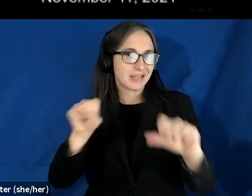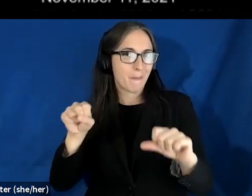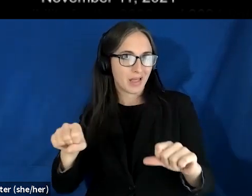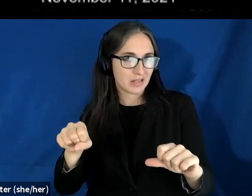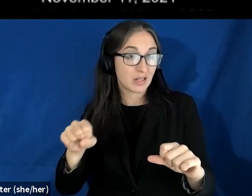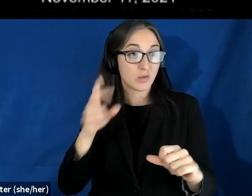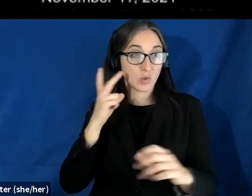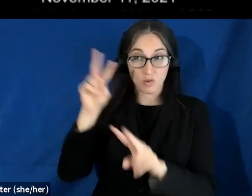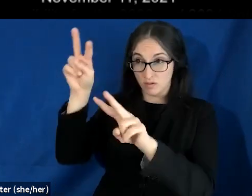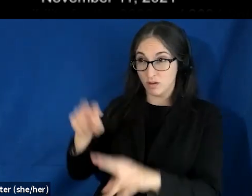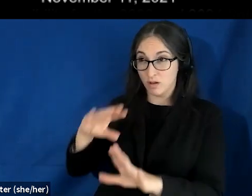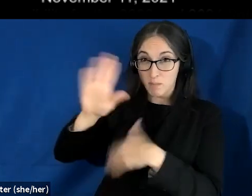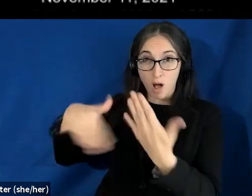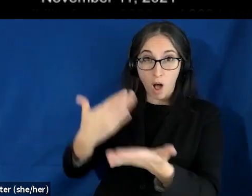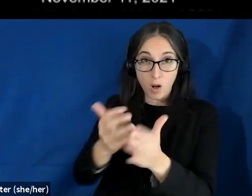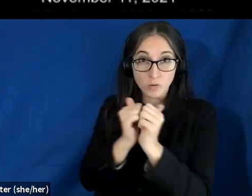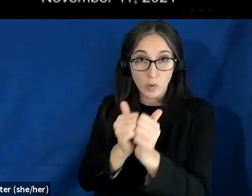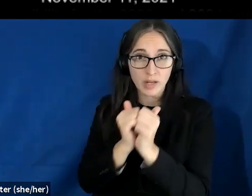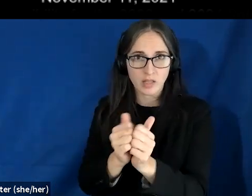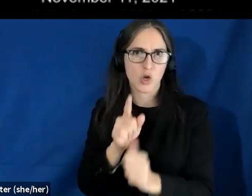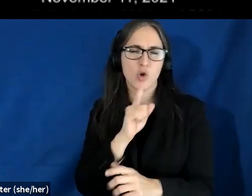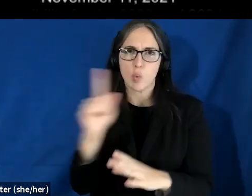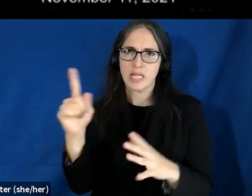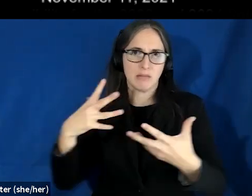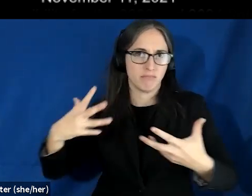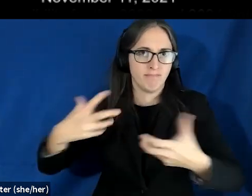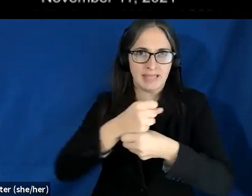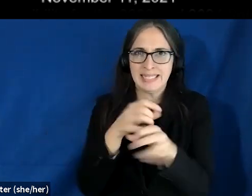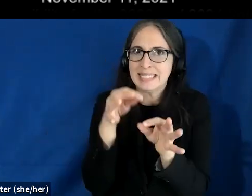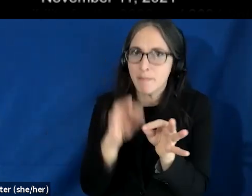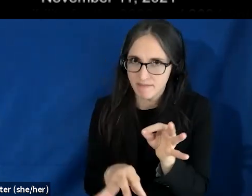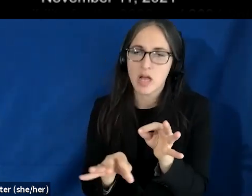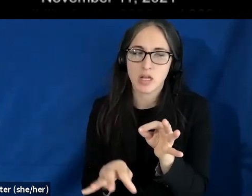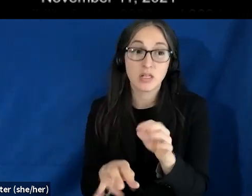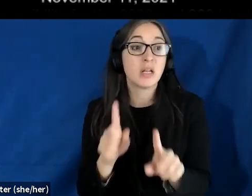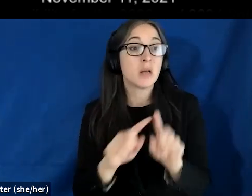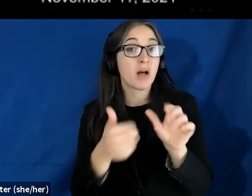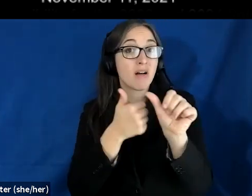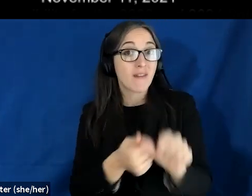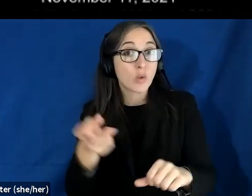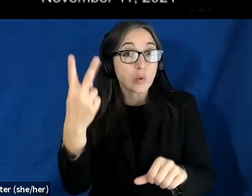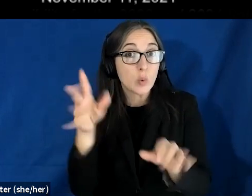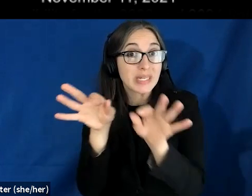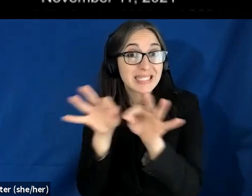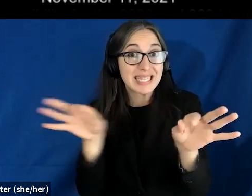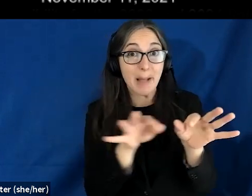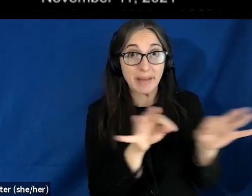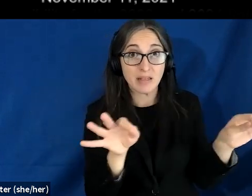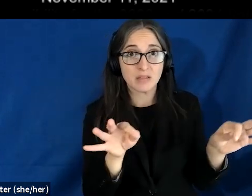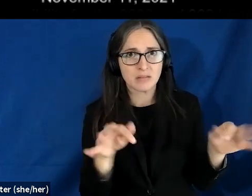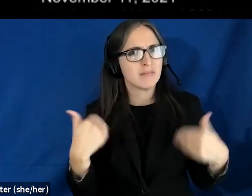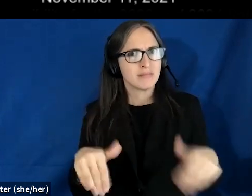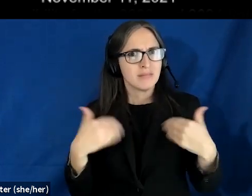together, this is a dramatic simplification. But if we follow these 2 statements, we will go a long way to make